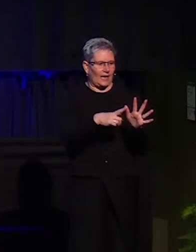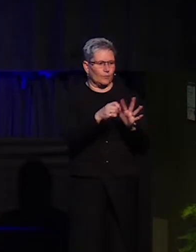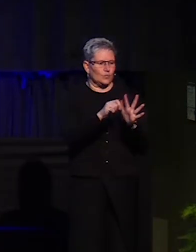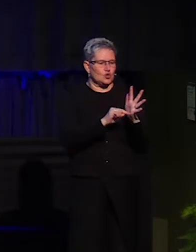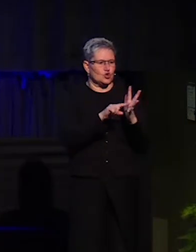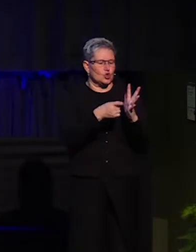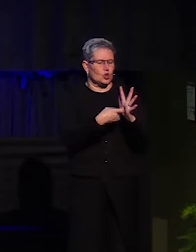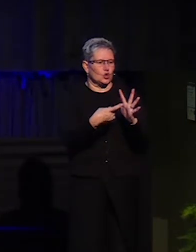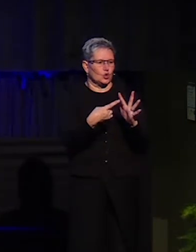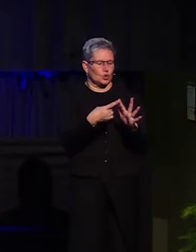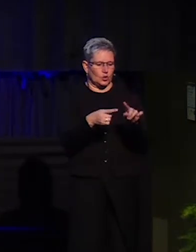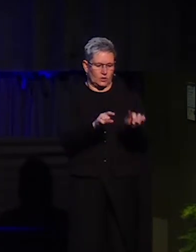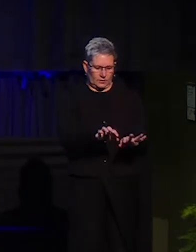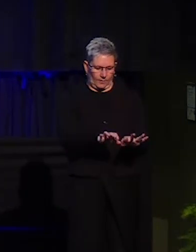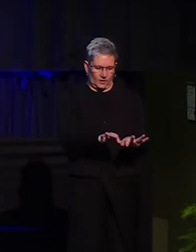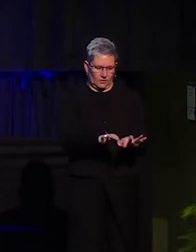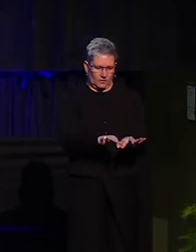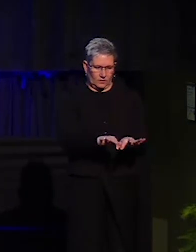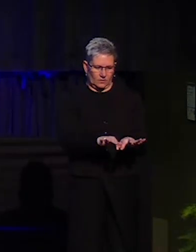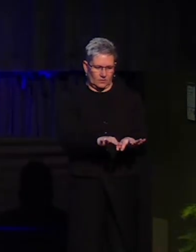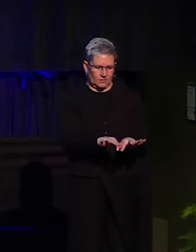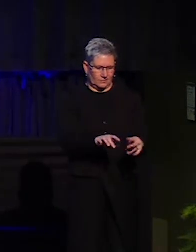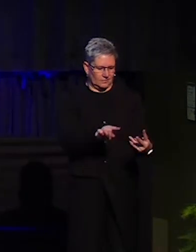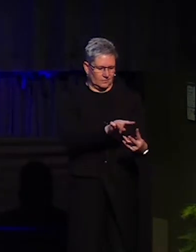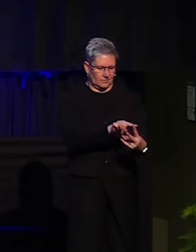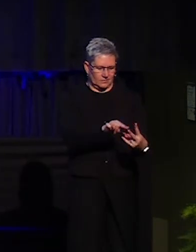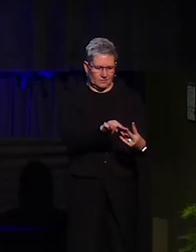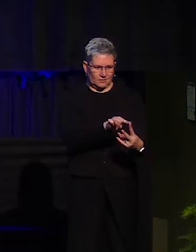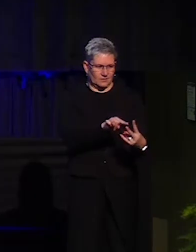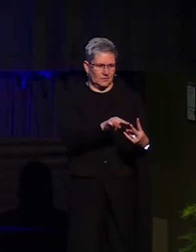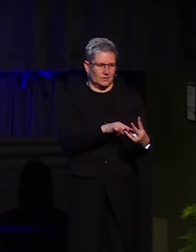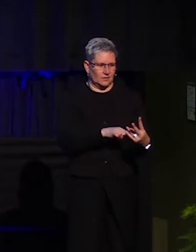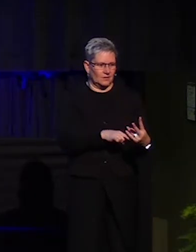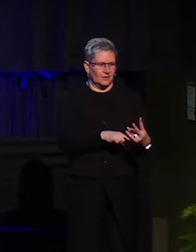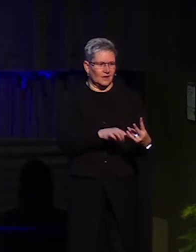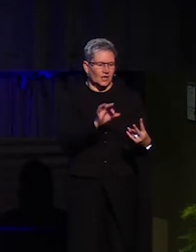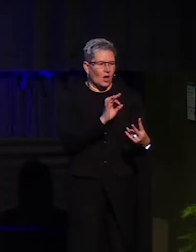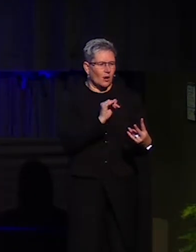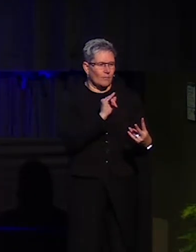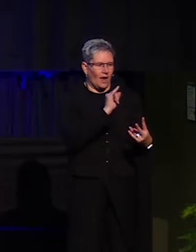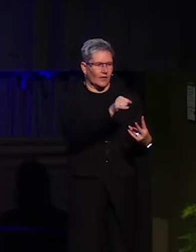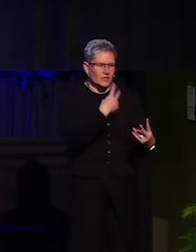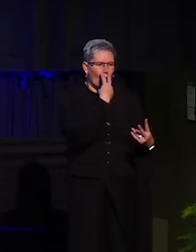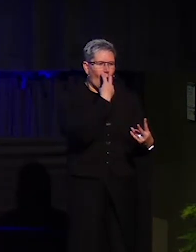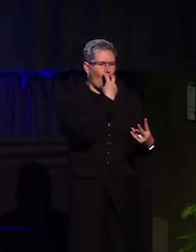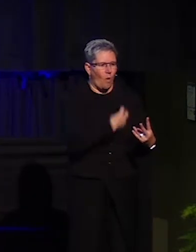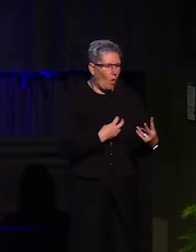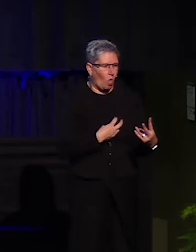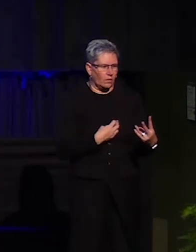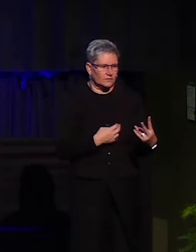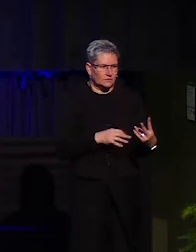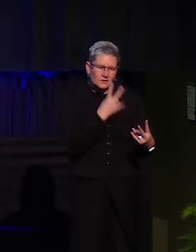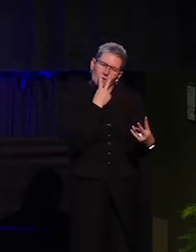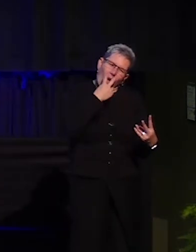For a start, neither of these options are even bad vanilla. These are expired milk